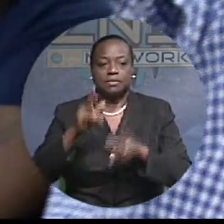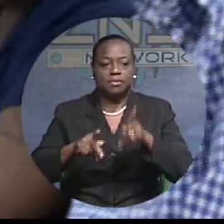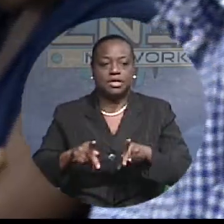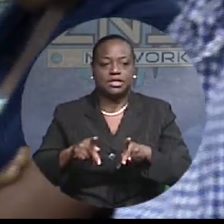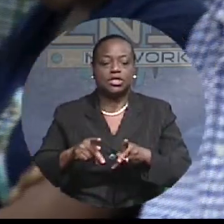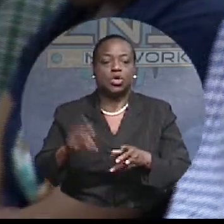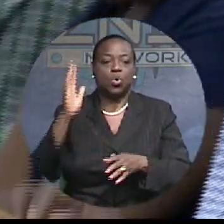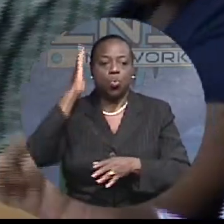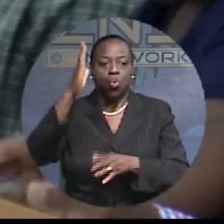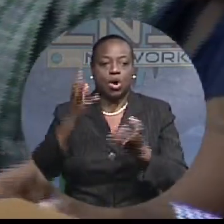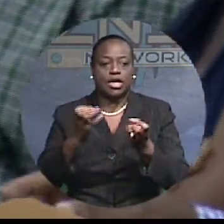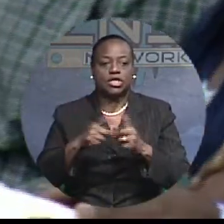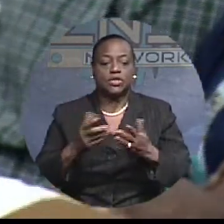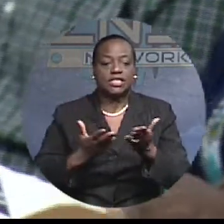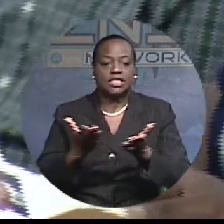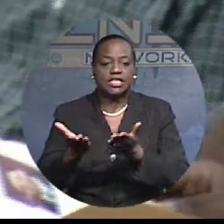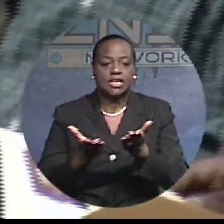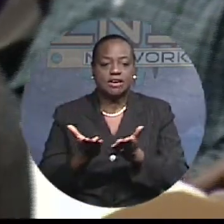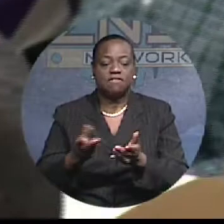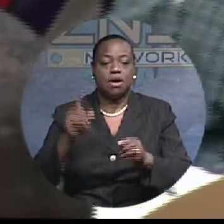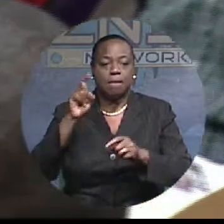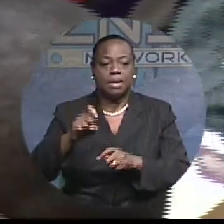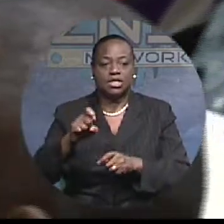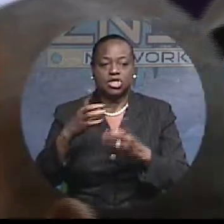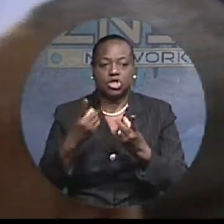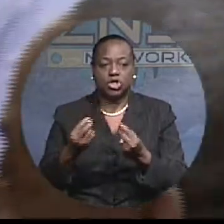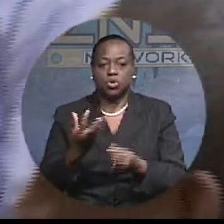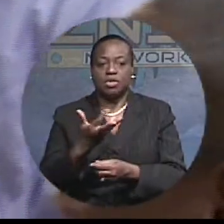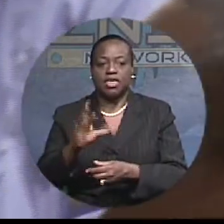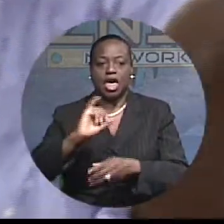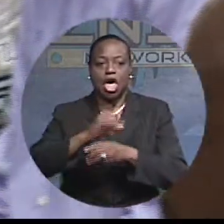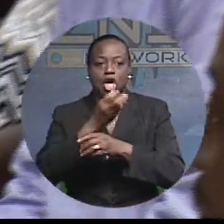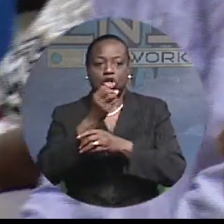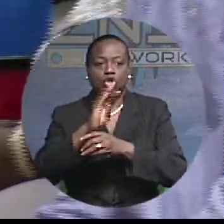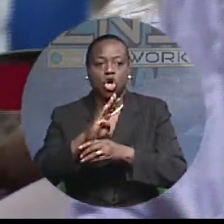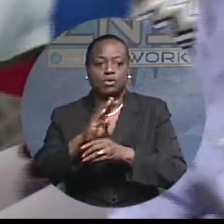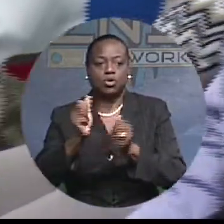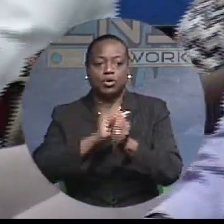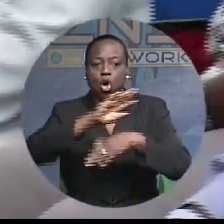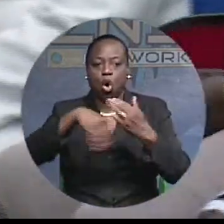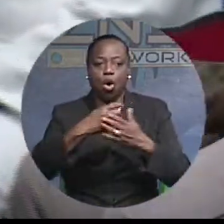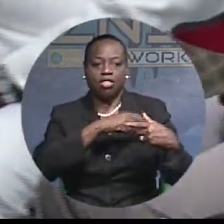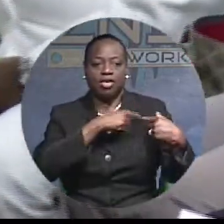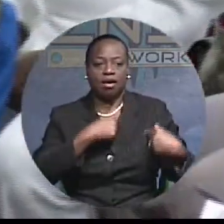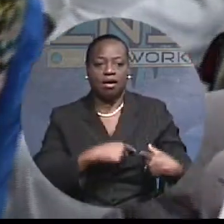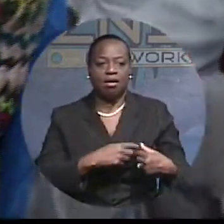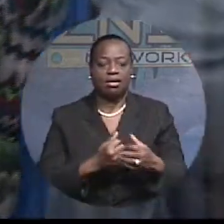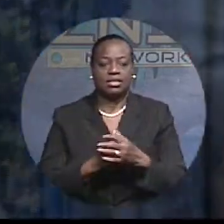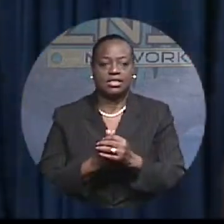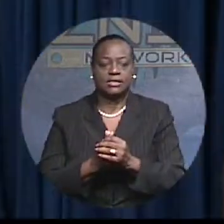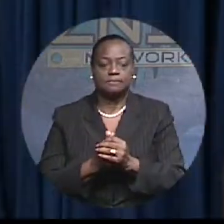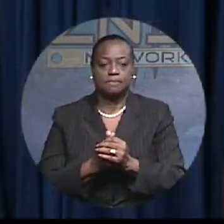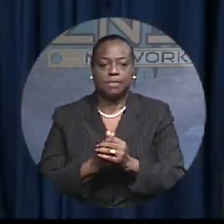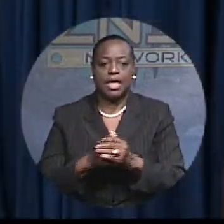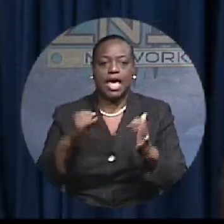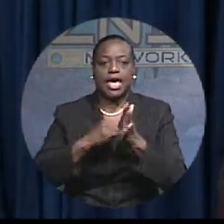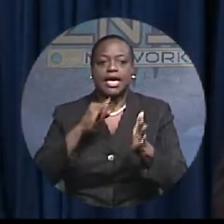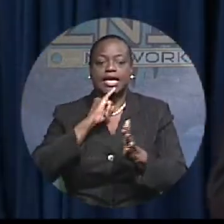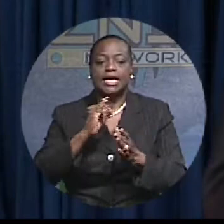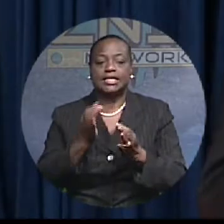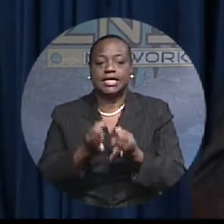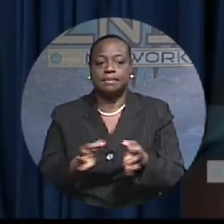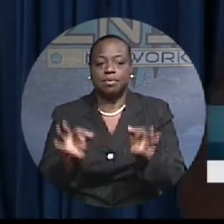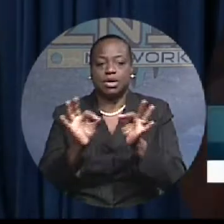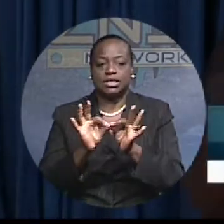jobs wholeheartedly. He added the shop stewards play a vital role in any union organization. Extremely important